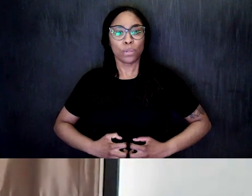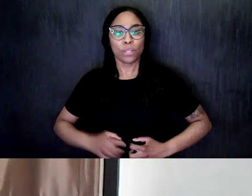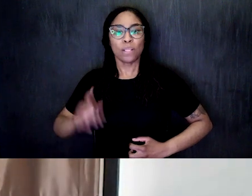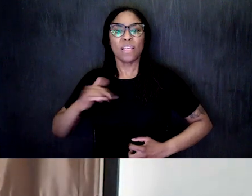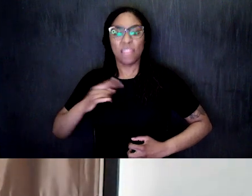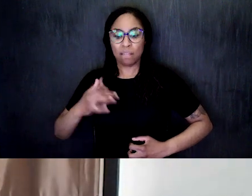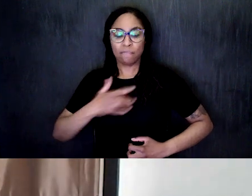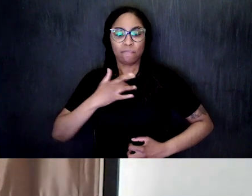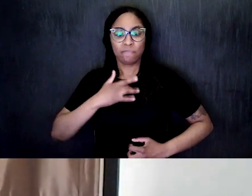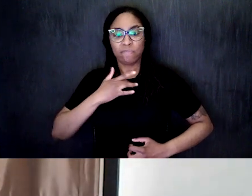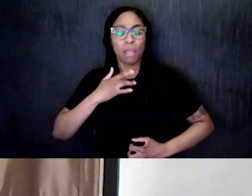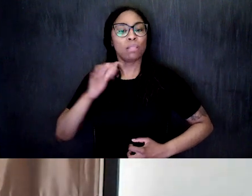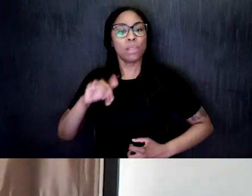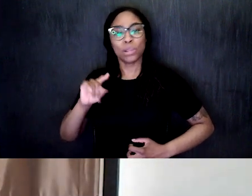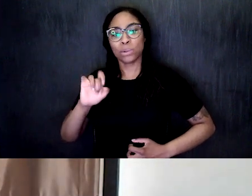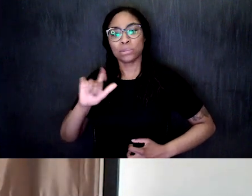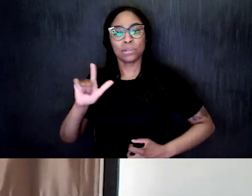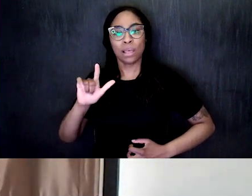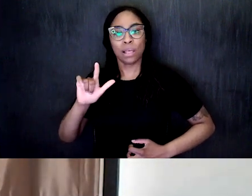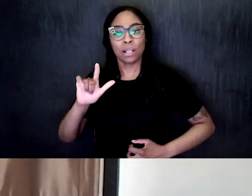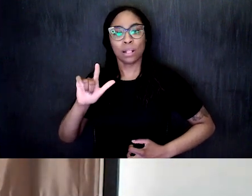and your tailbone.